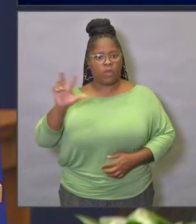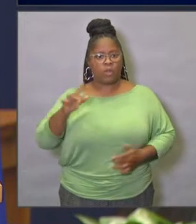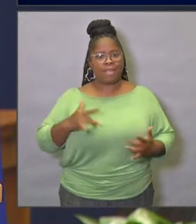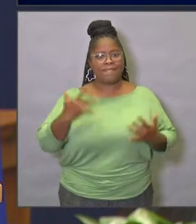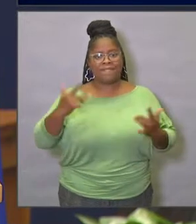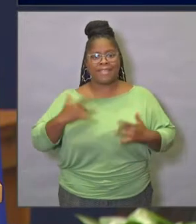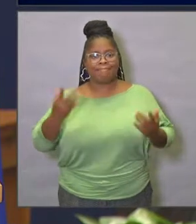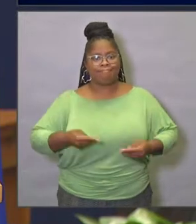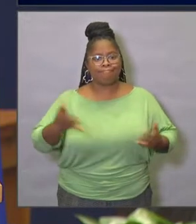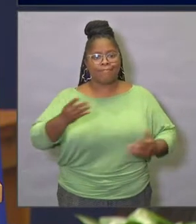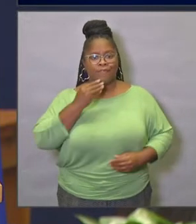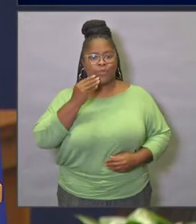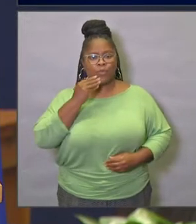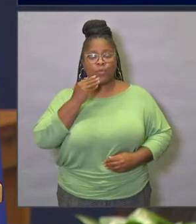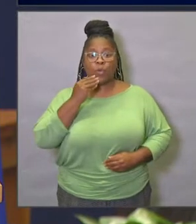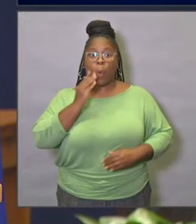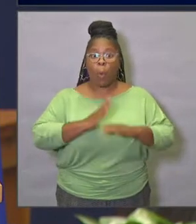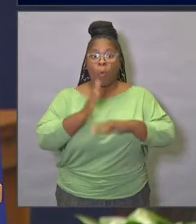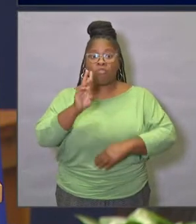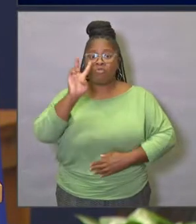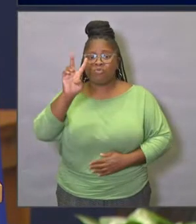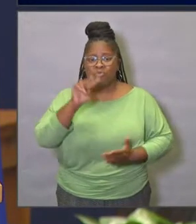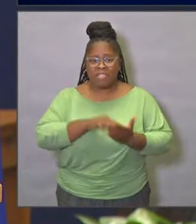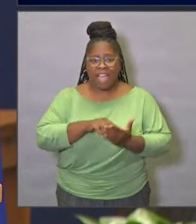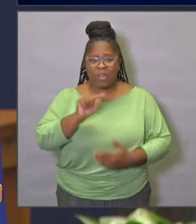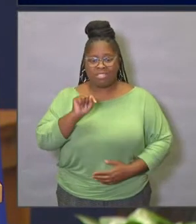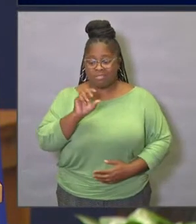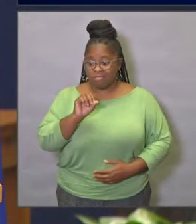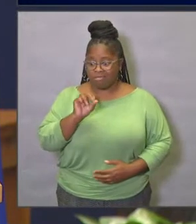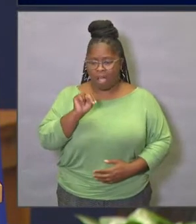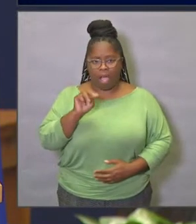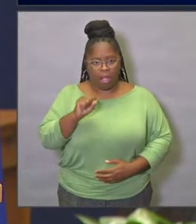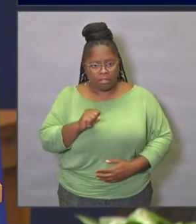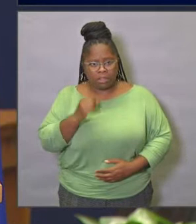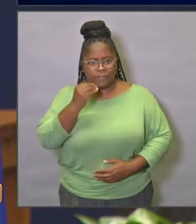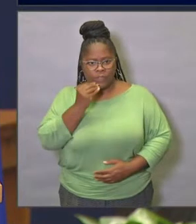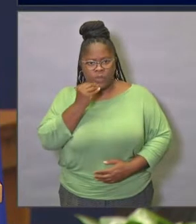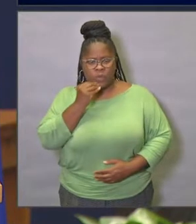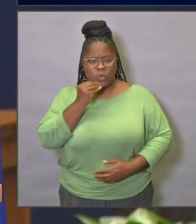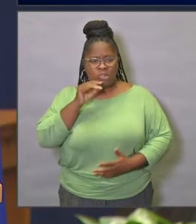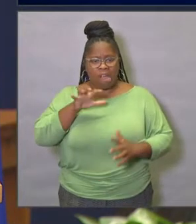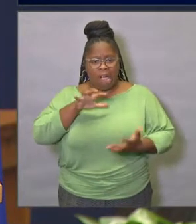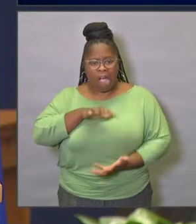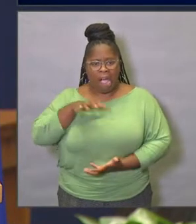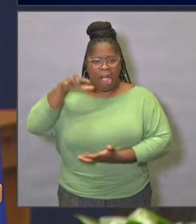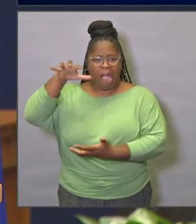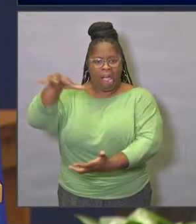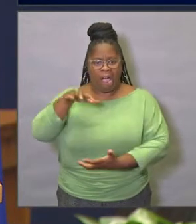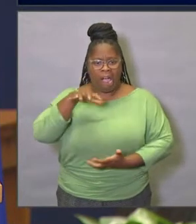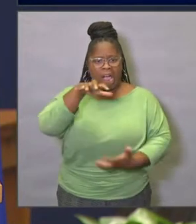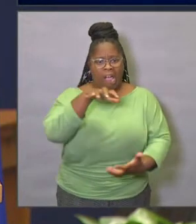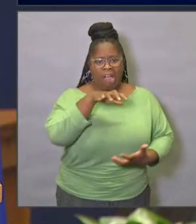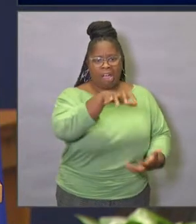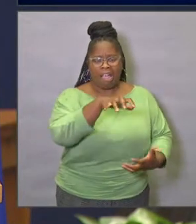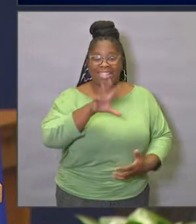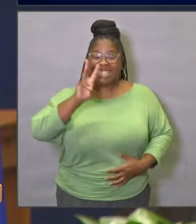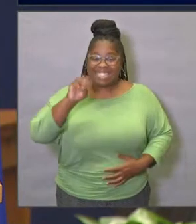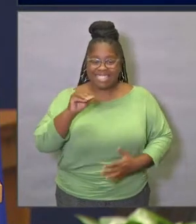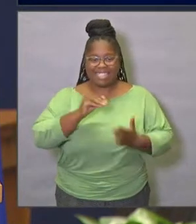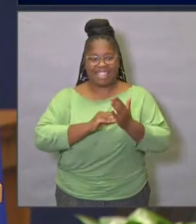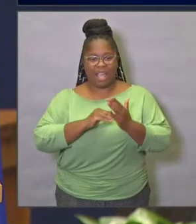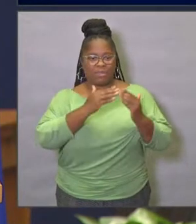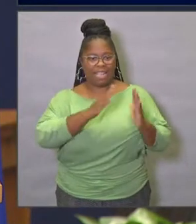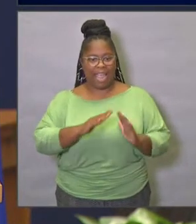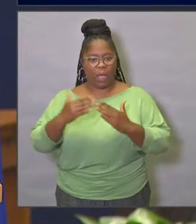provided more than 2,000 tons of food to approximately 60,000 households. During these drive-through